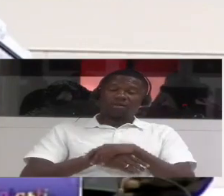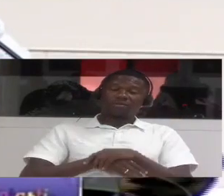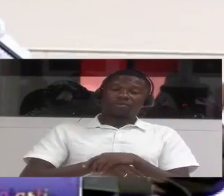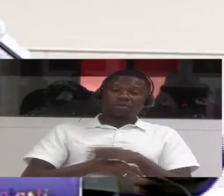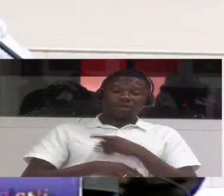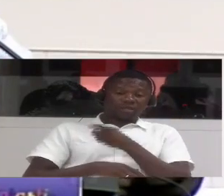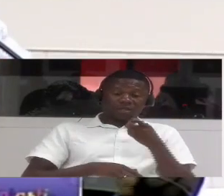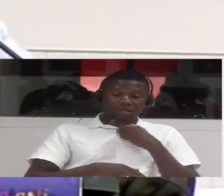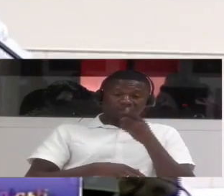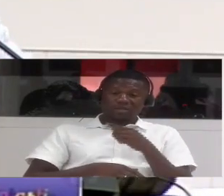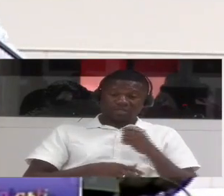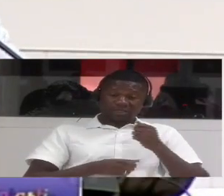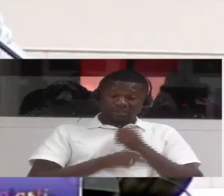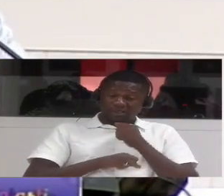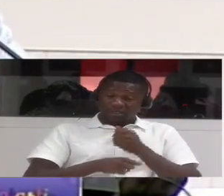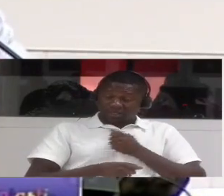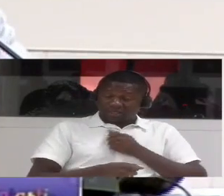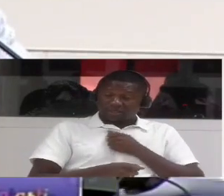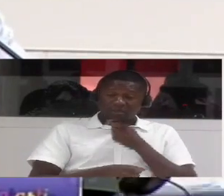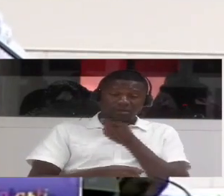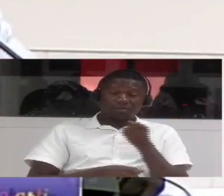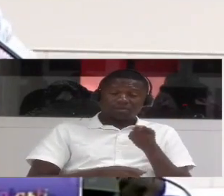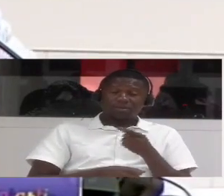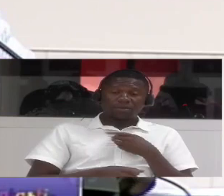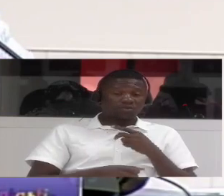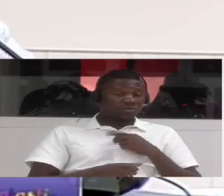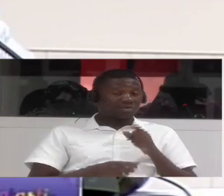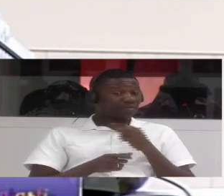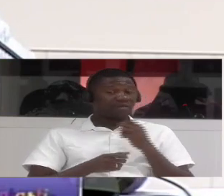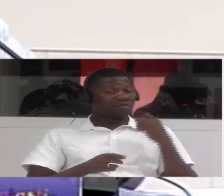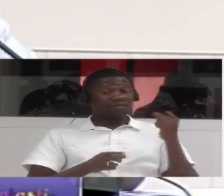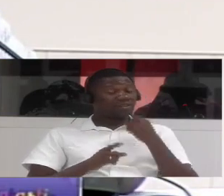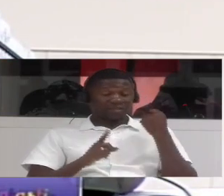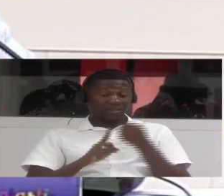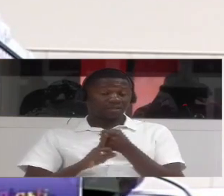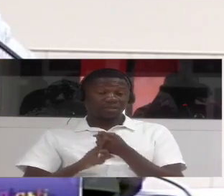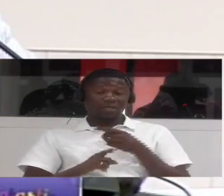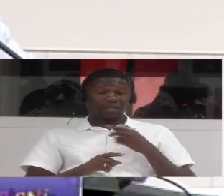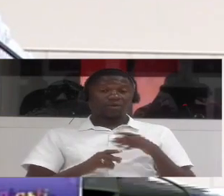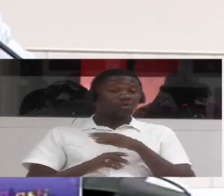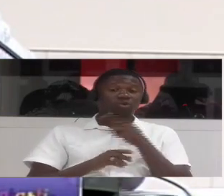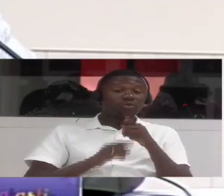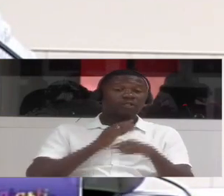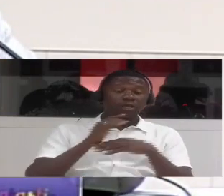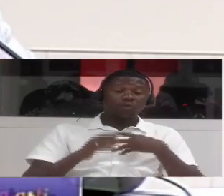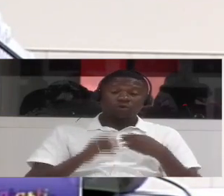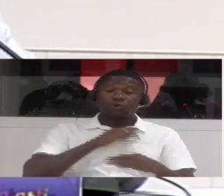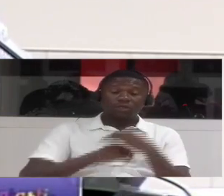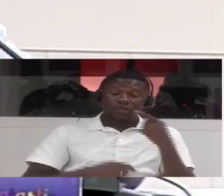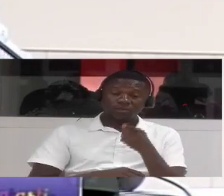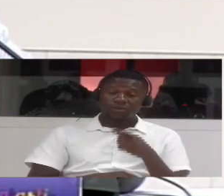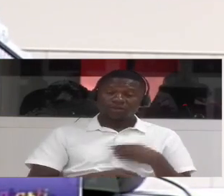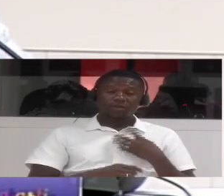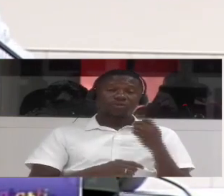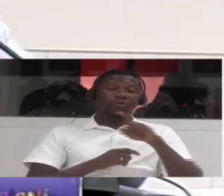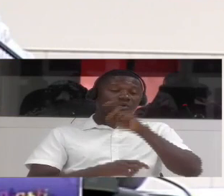they threatened him. I mean, some of the threats were quite serious, that they were going to kill him. In fact, some of the questions they were